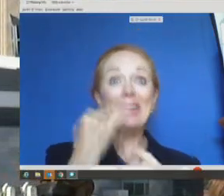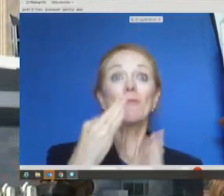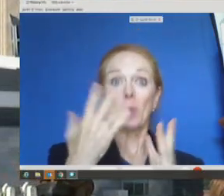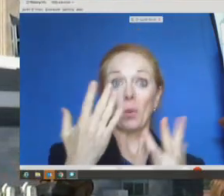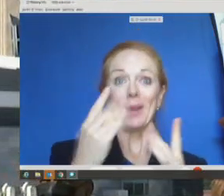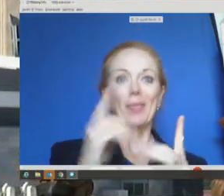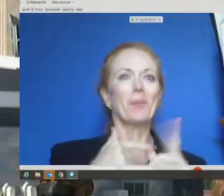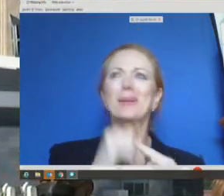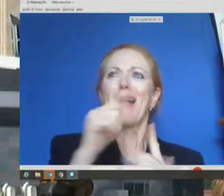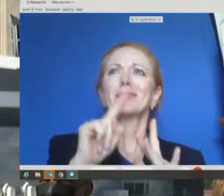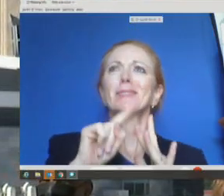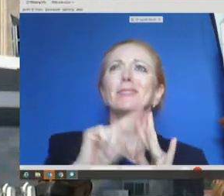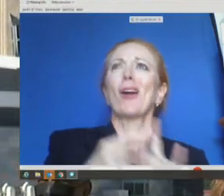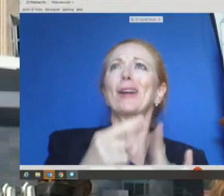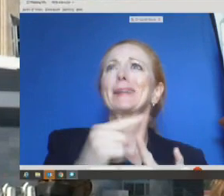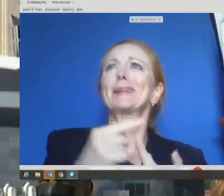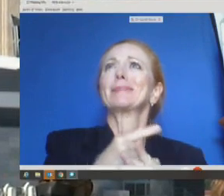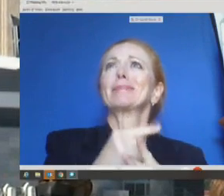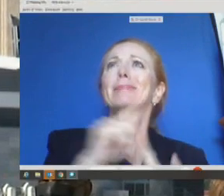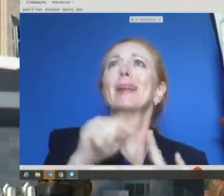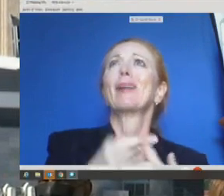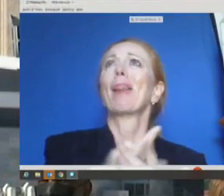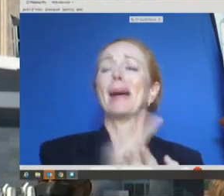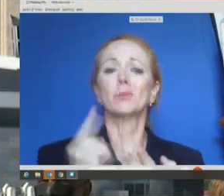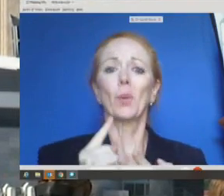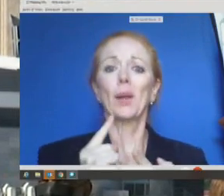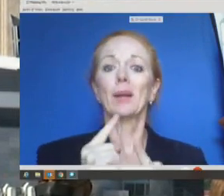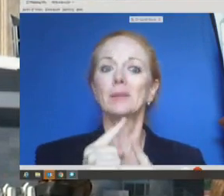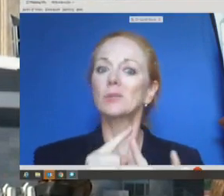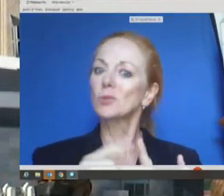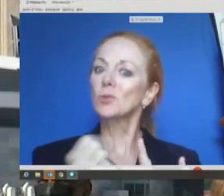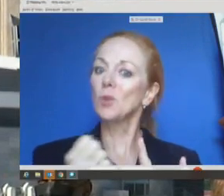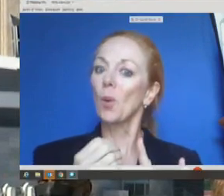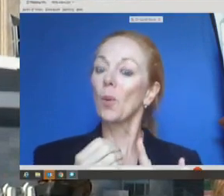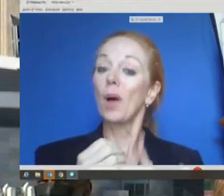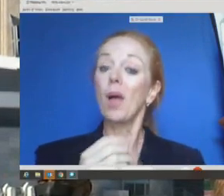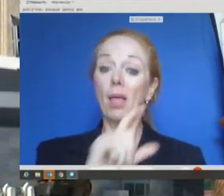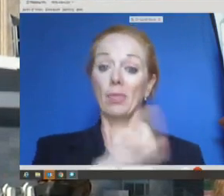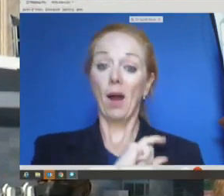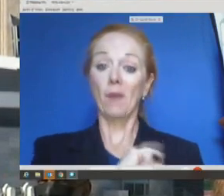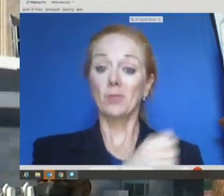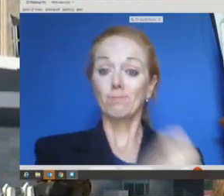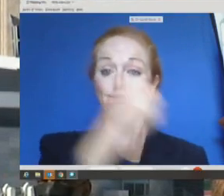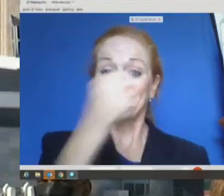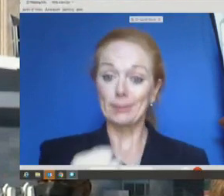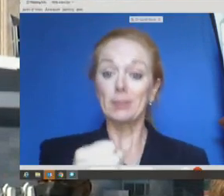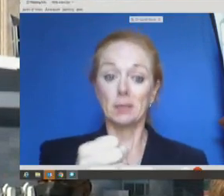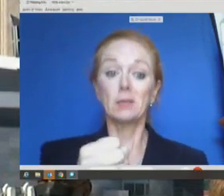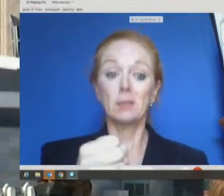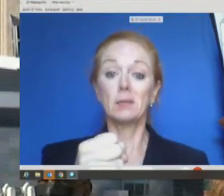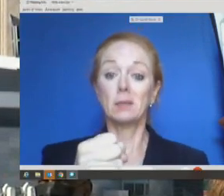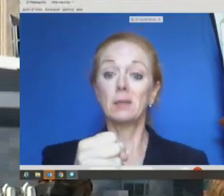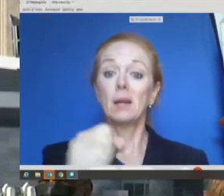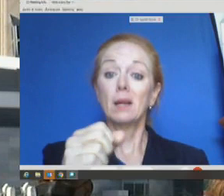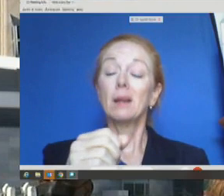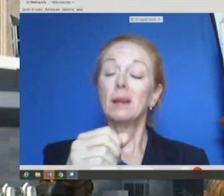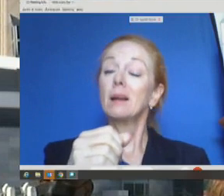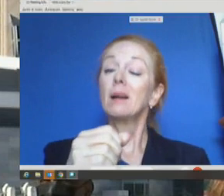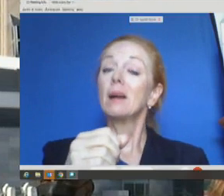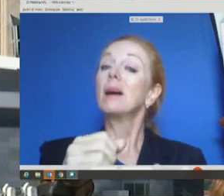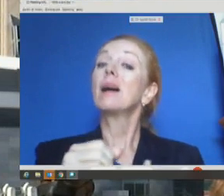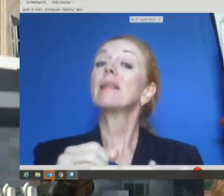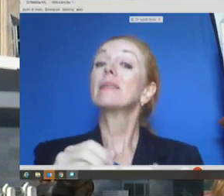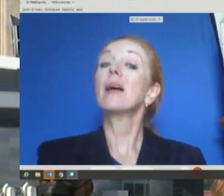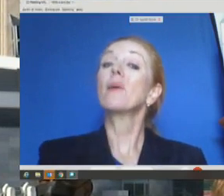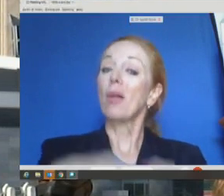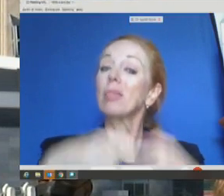So the officers were immediately pulled off the line and put on administrative leave. I brought them